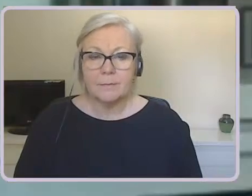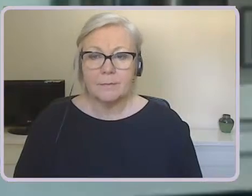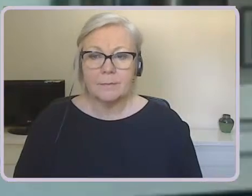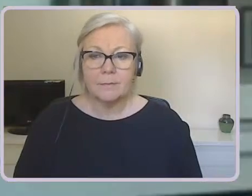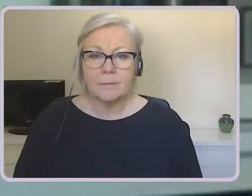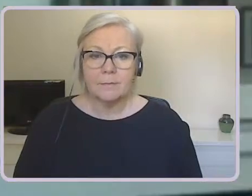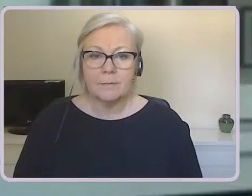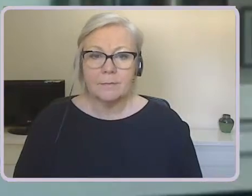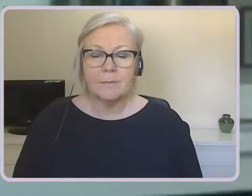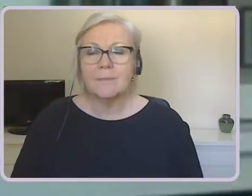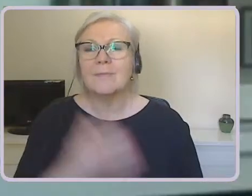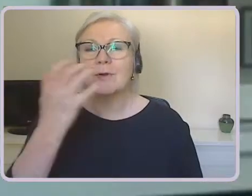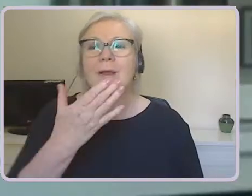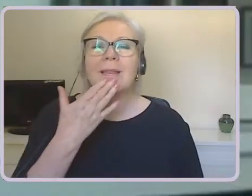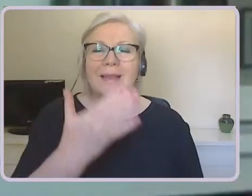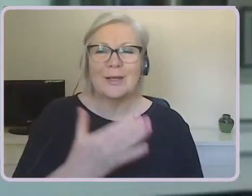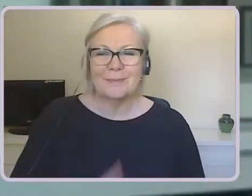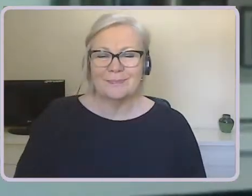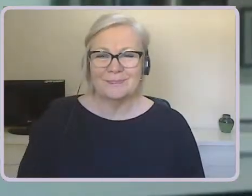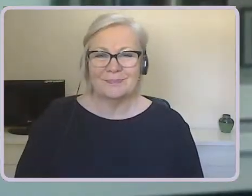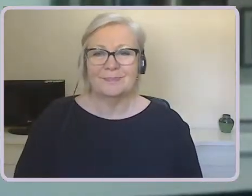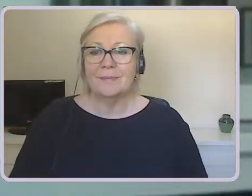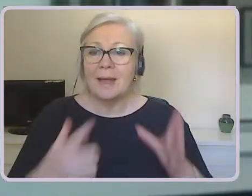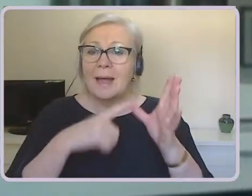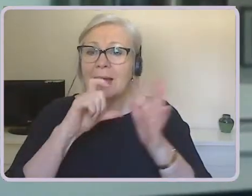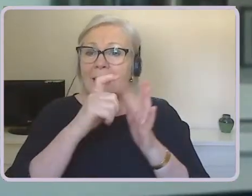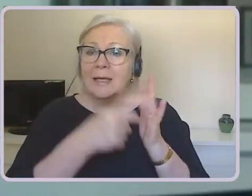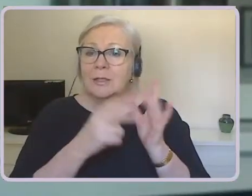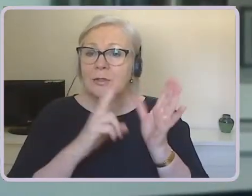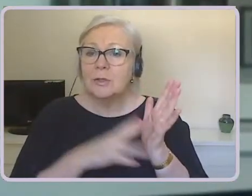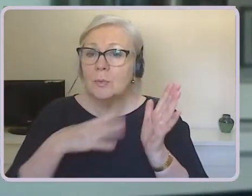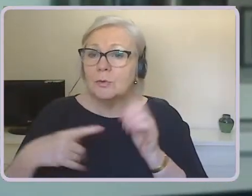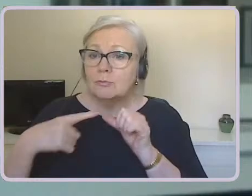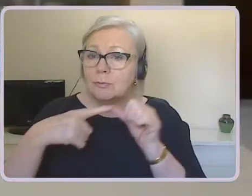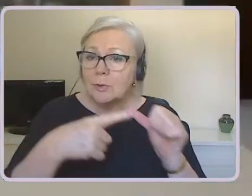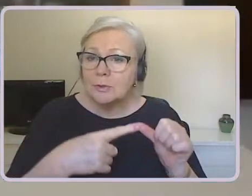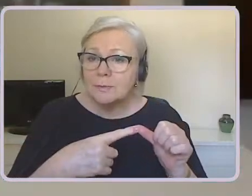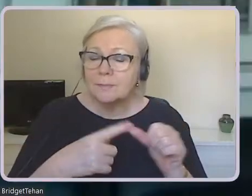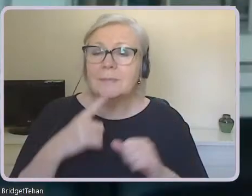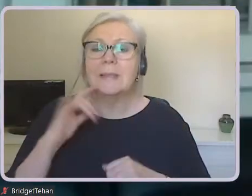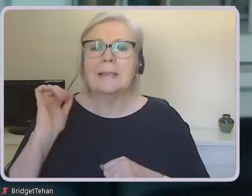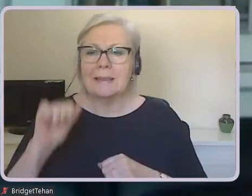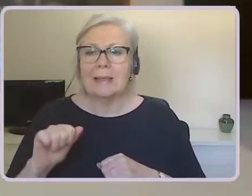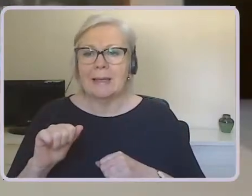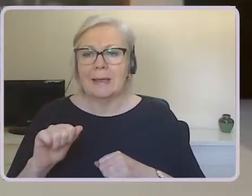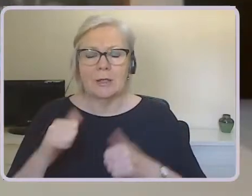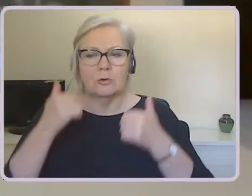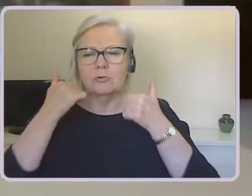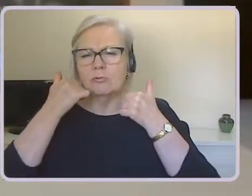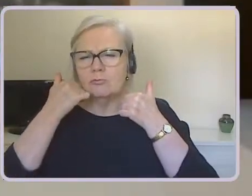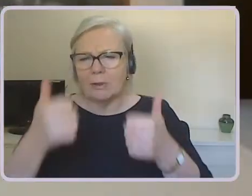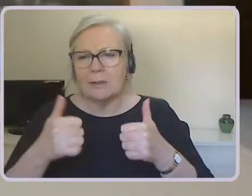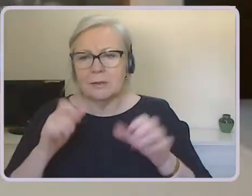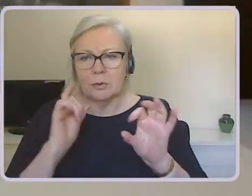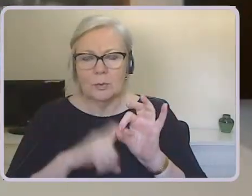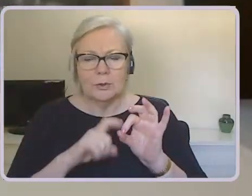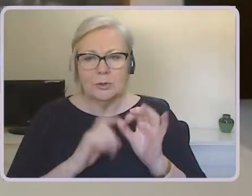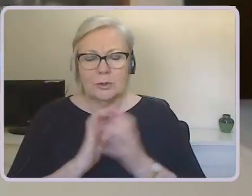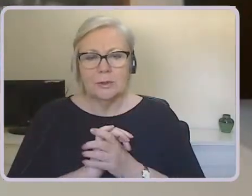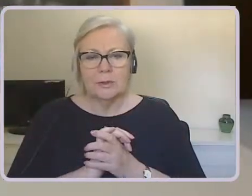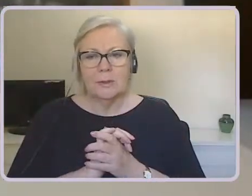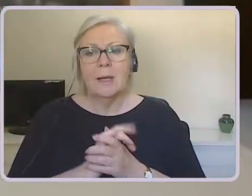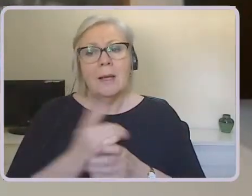Sorry, thanks, Christina. Adrian, did you have a response to that question? Yeah, outstanding question. Look, I think that's in essence why